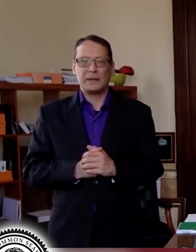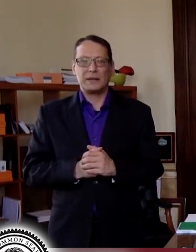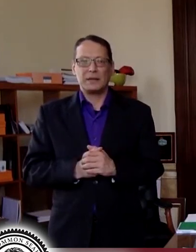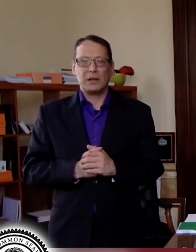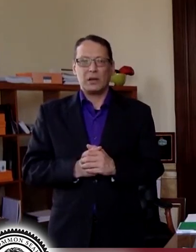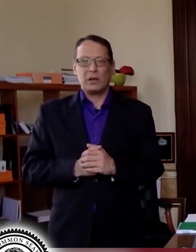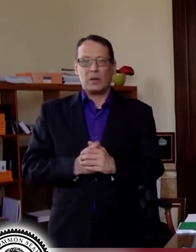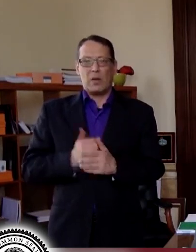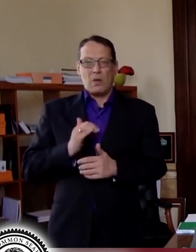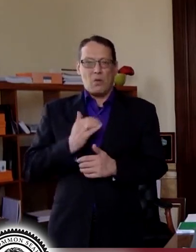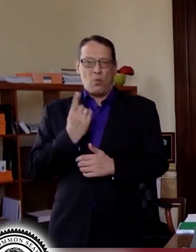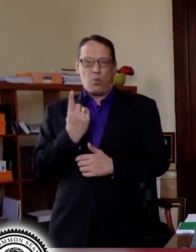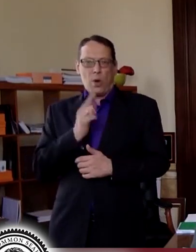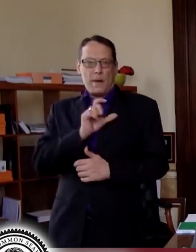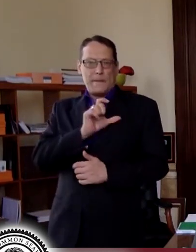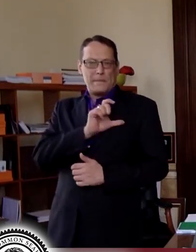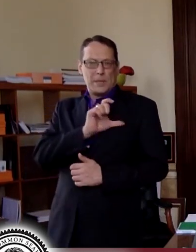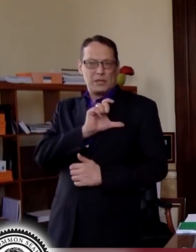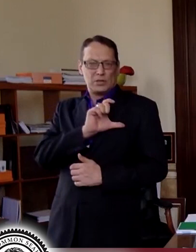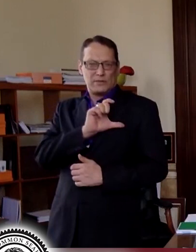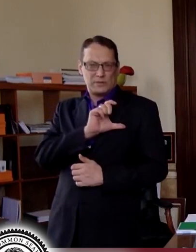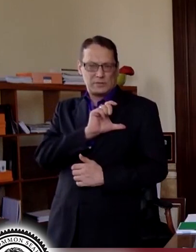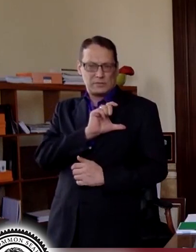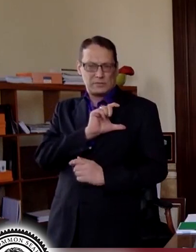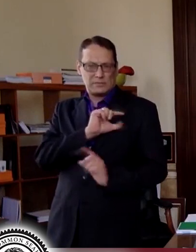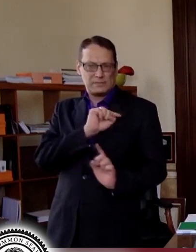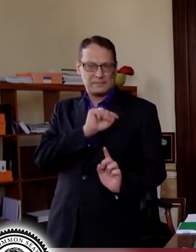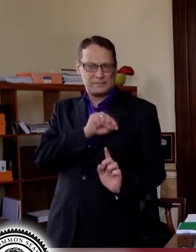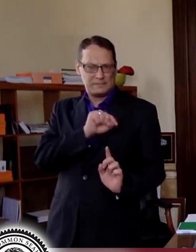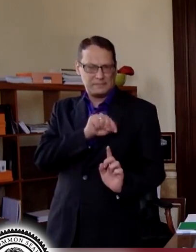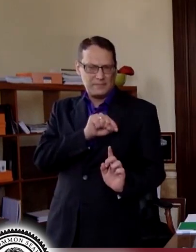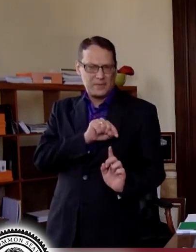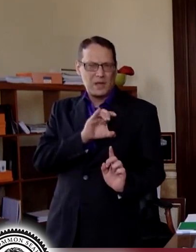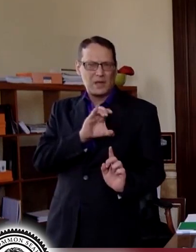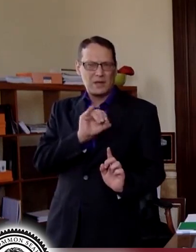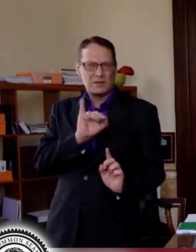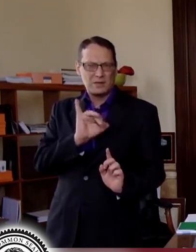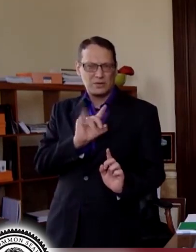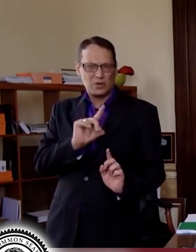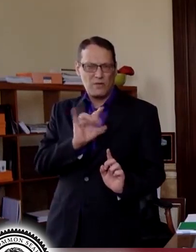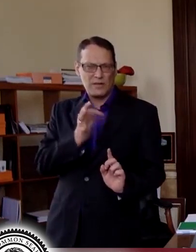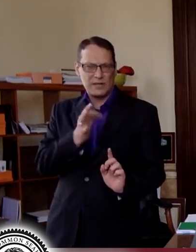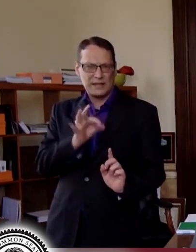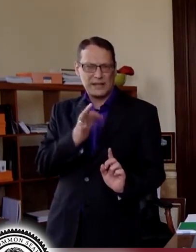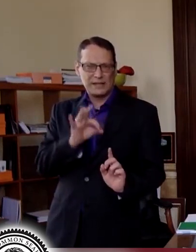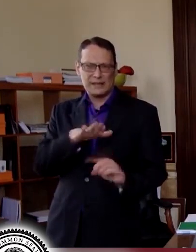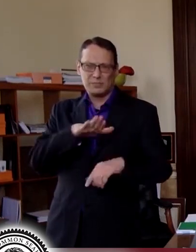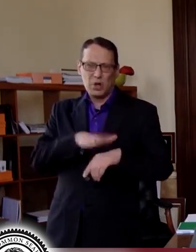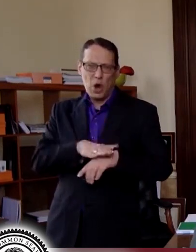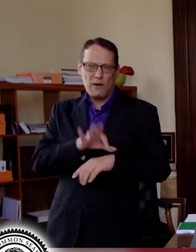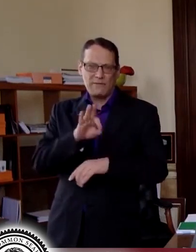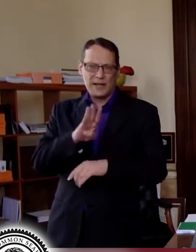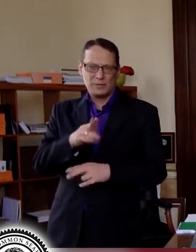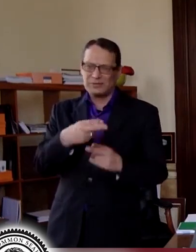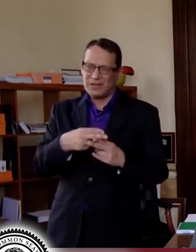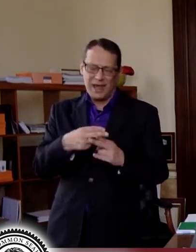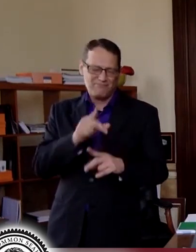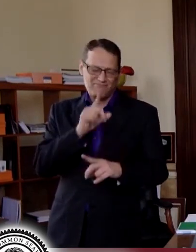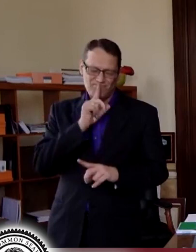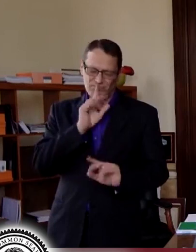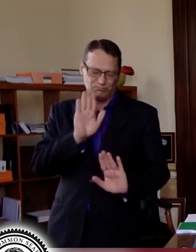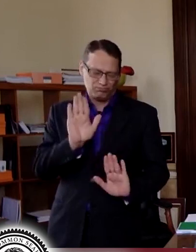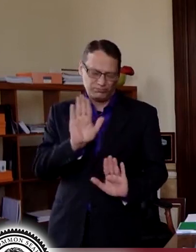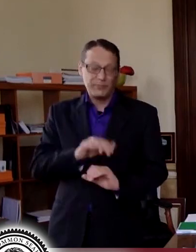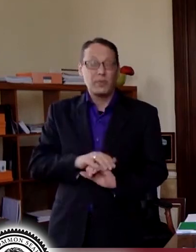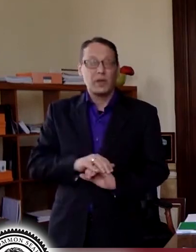one of our police officers who had COVID-19, and it's been all over Facebook. I'm not going to name any names,